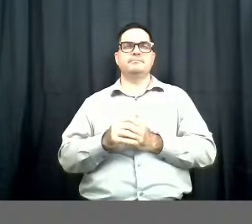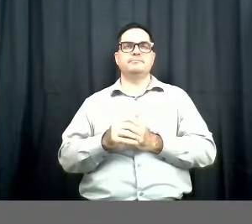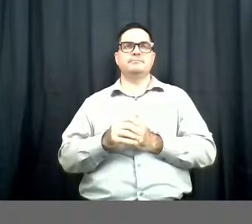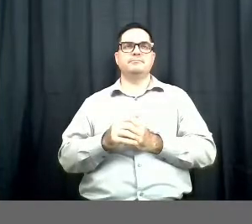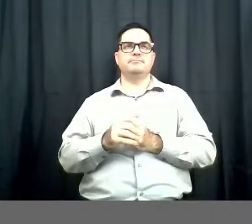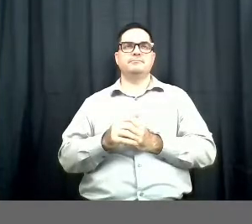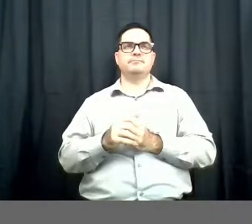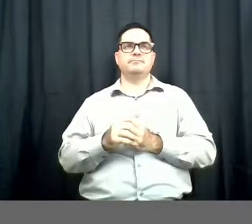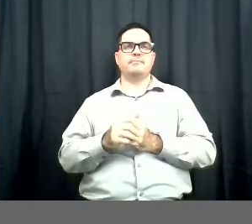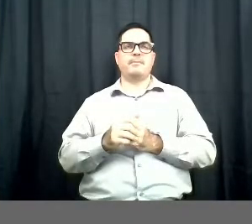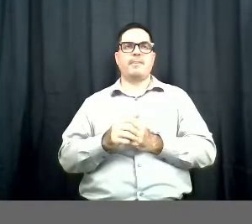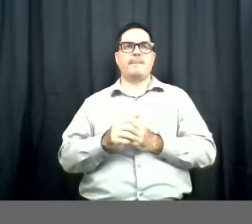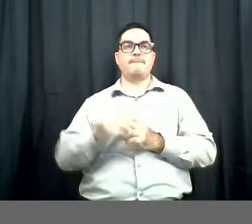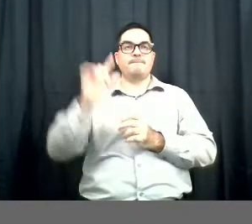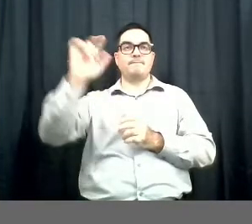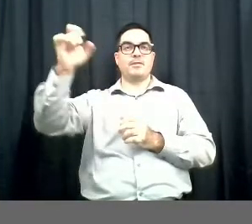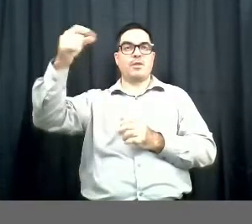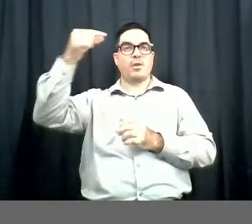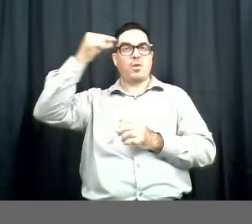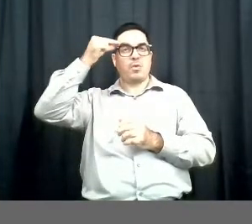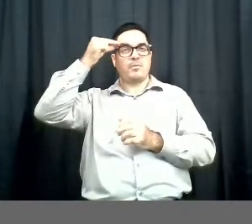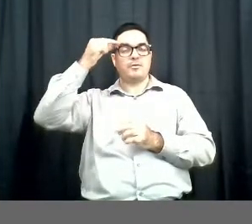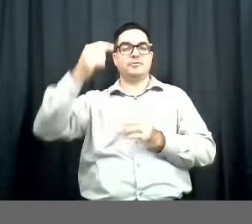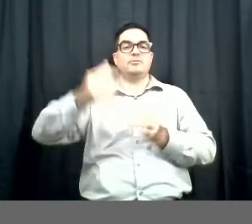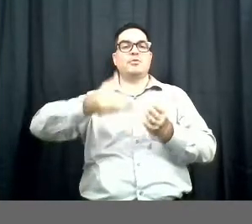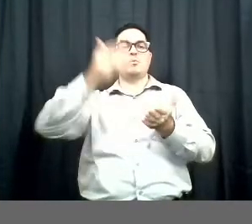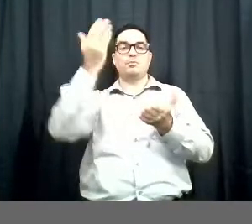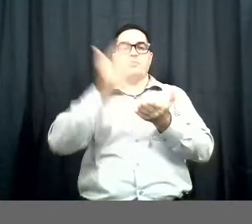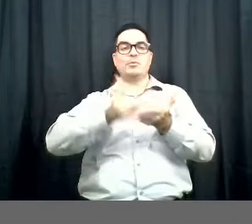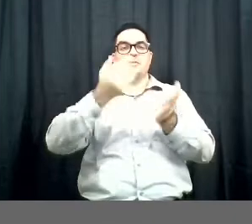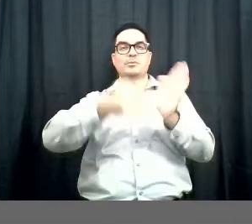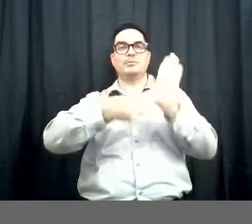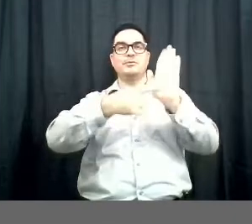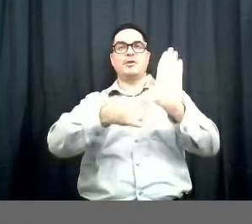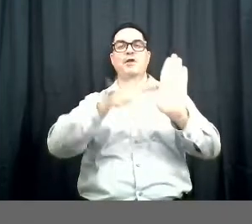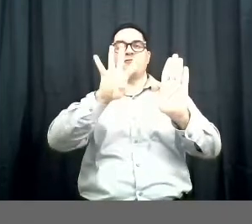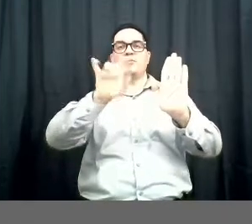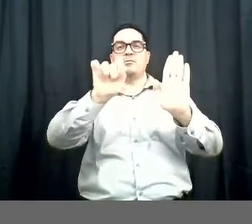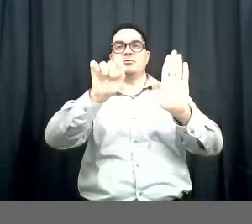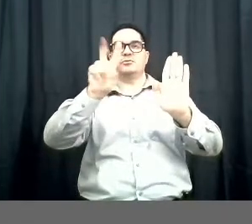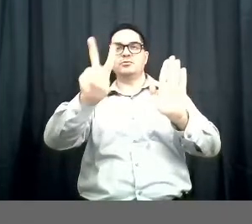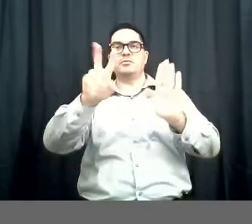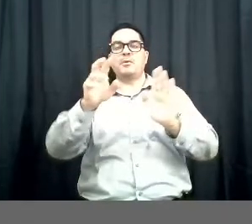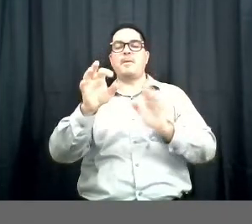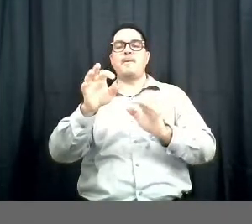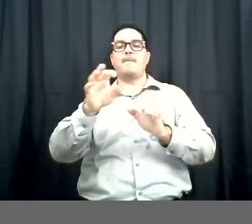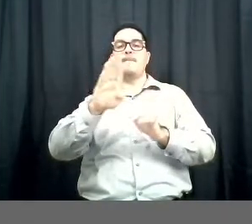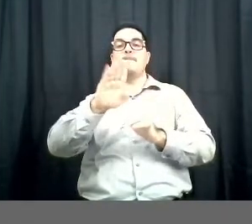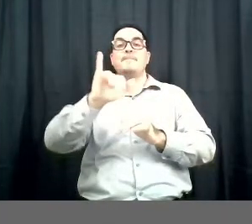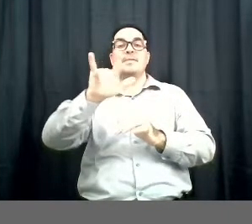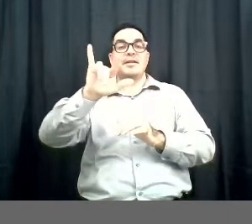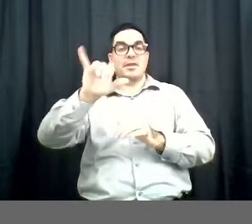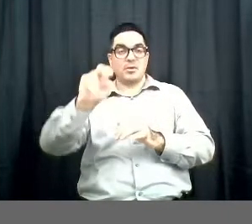And the government has yet to conclusively demonstrate that this $4.2 billion benefit can be paid for.